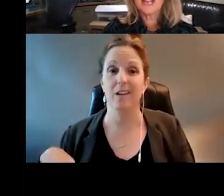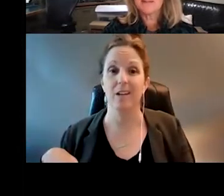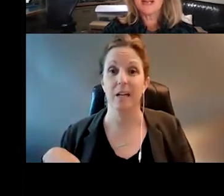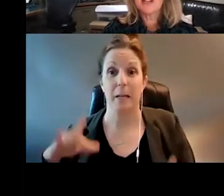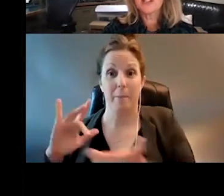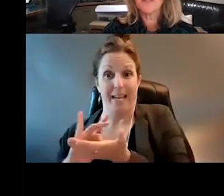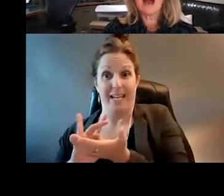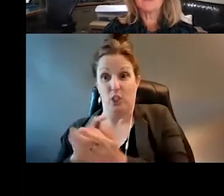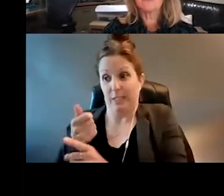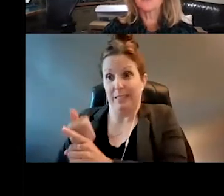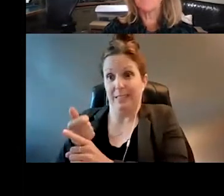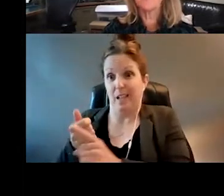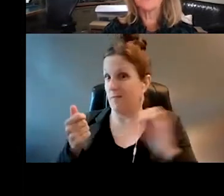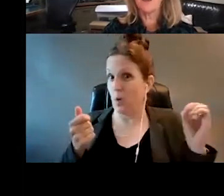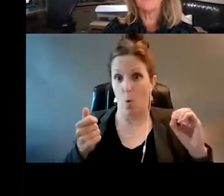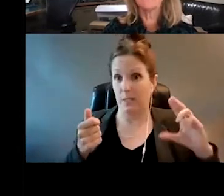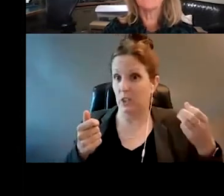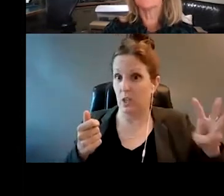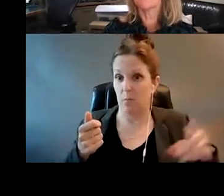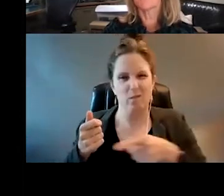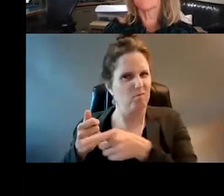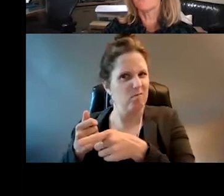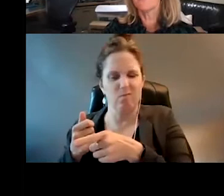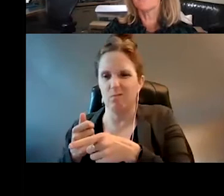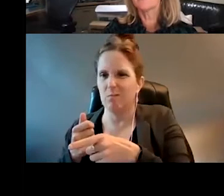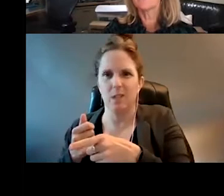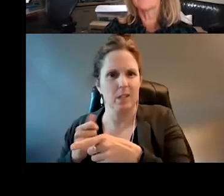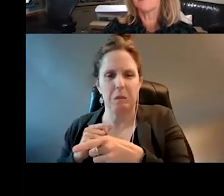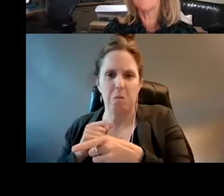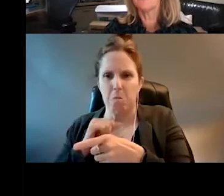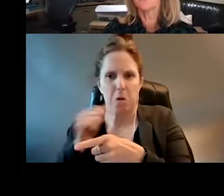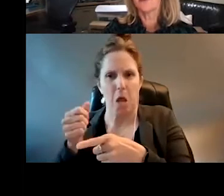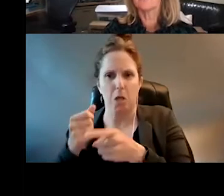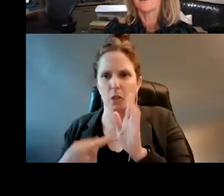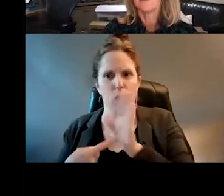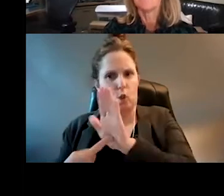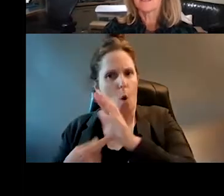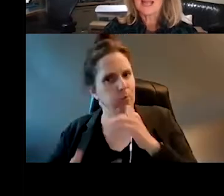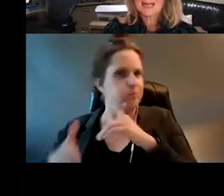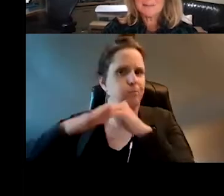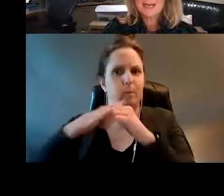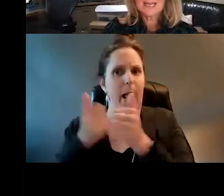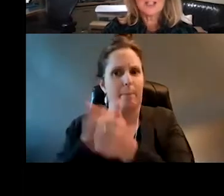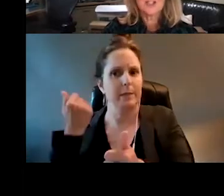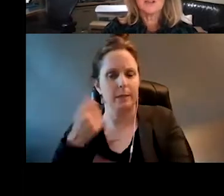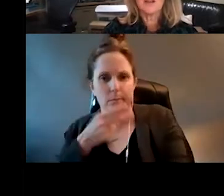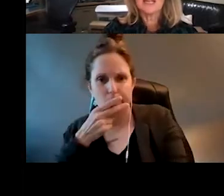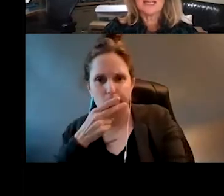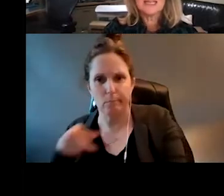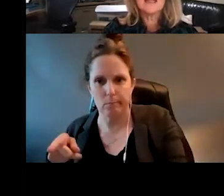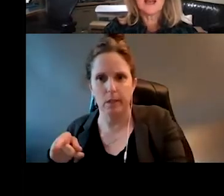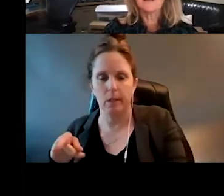So clearly they're getting more varenicline if they had a CHW, but